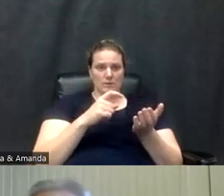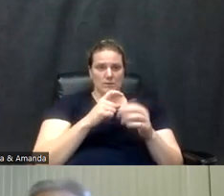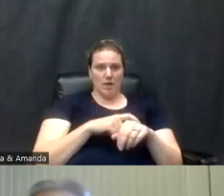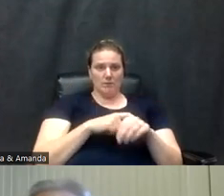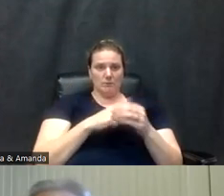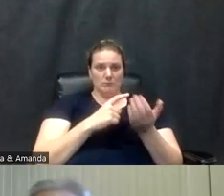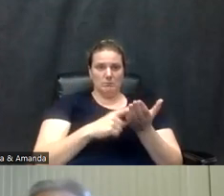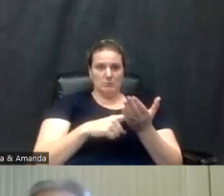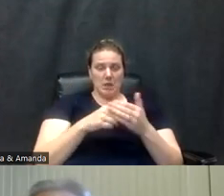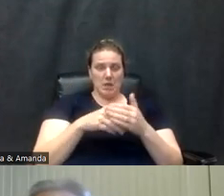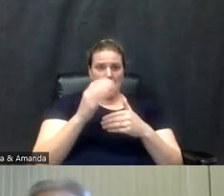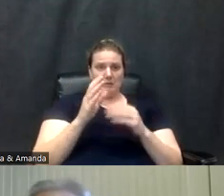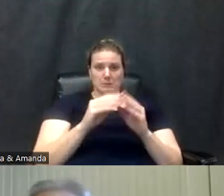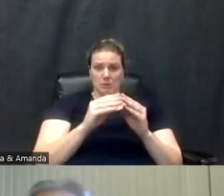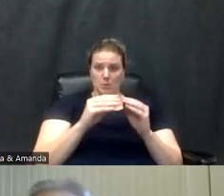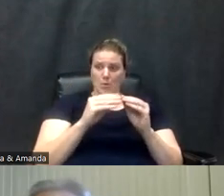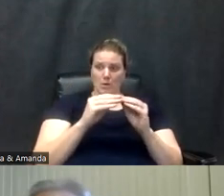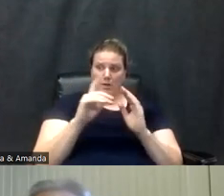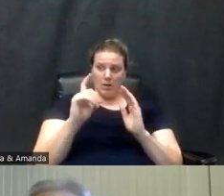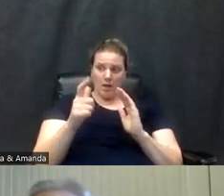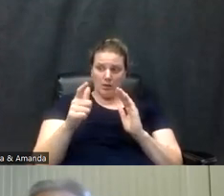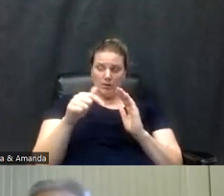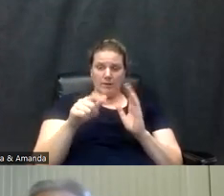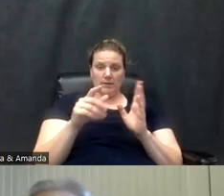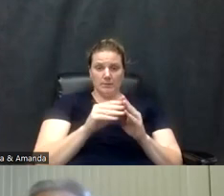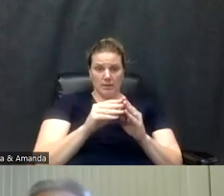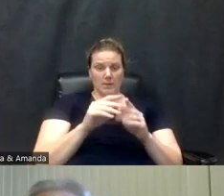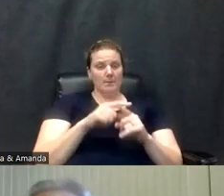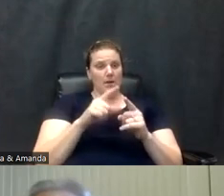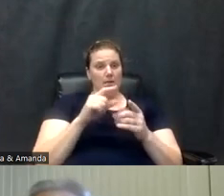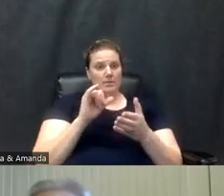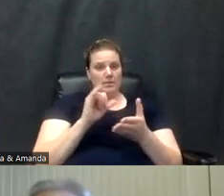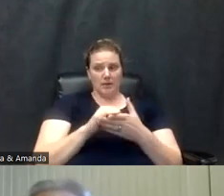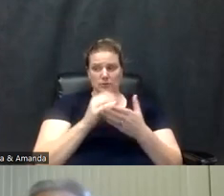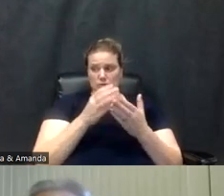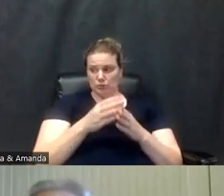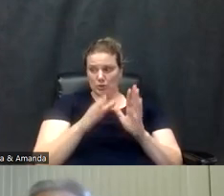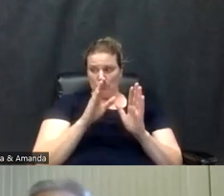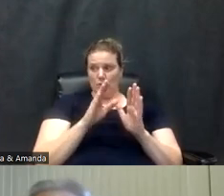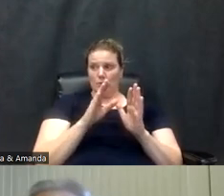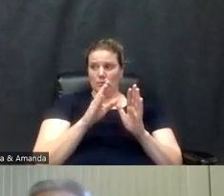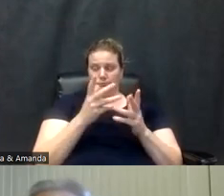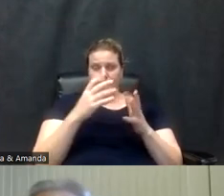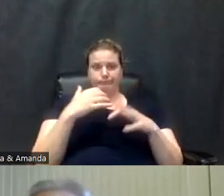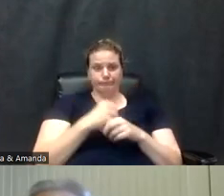Maybe at the next meeting, we can do more later on in this meeting. But those are the general gist of what goes on in San Diego